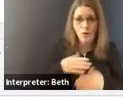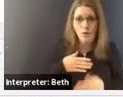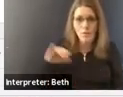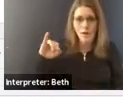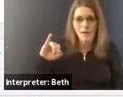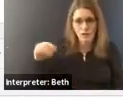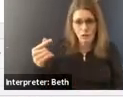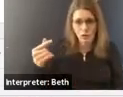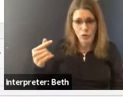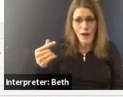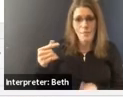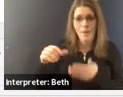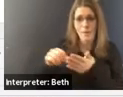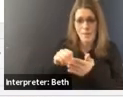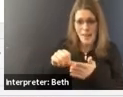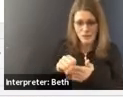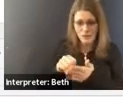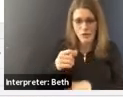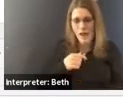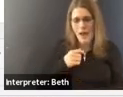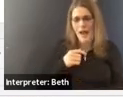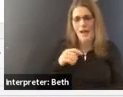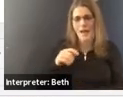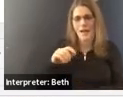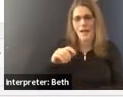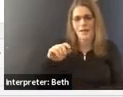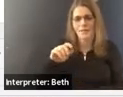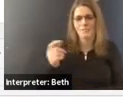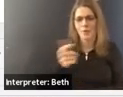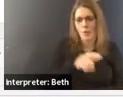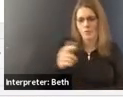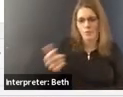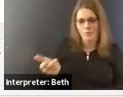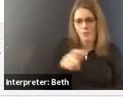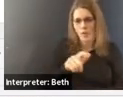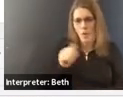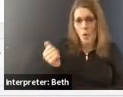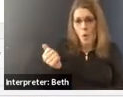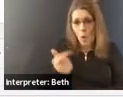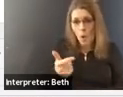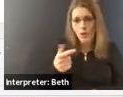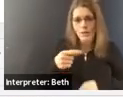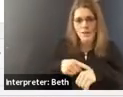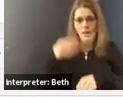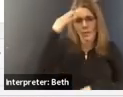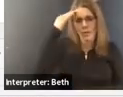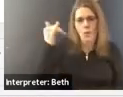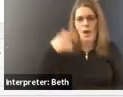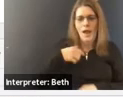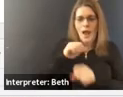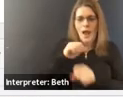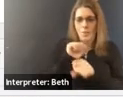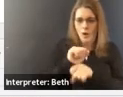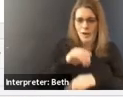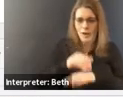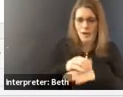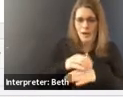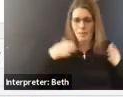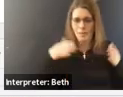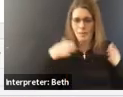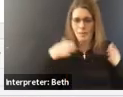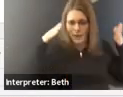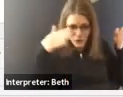weaker perception, both on my hand and in my head, right? It's challenging. It makes you